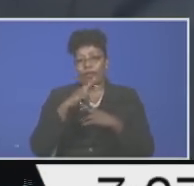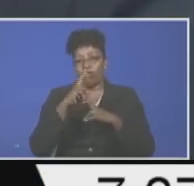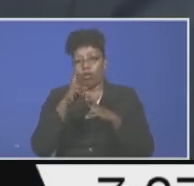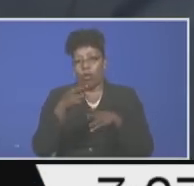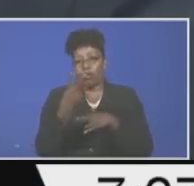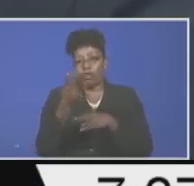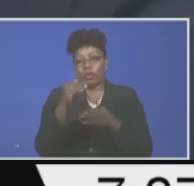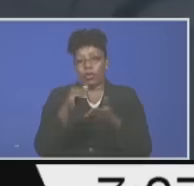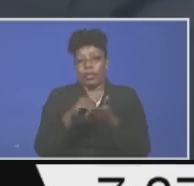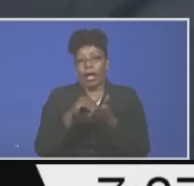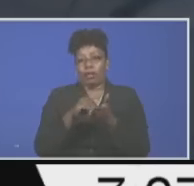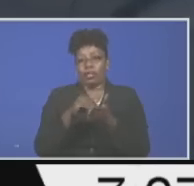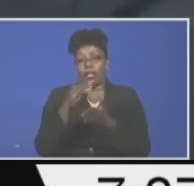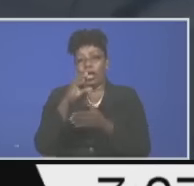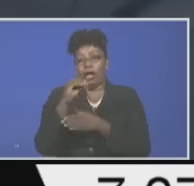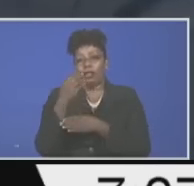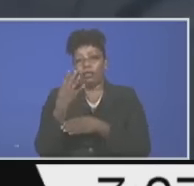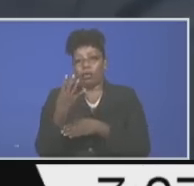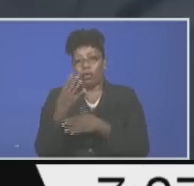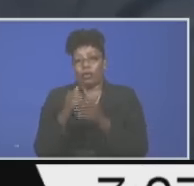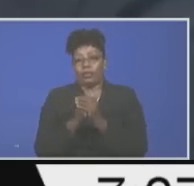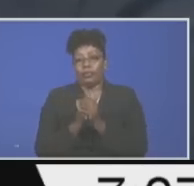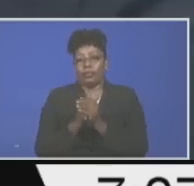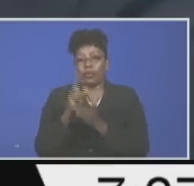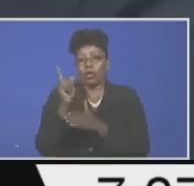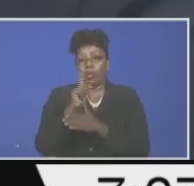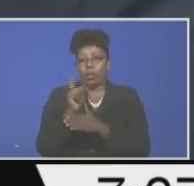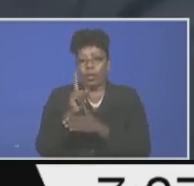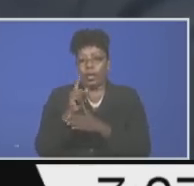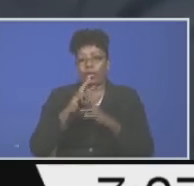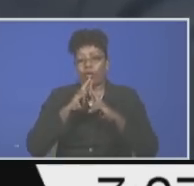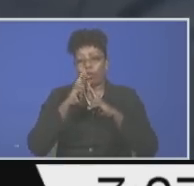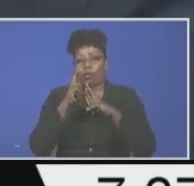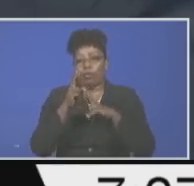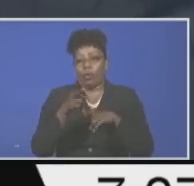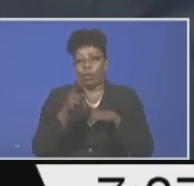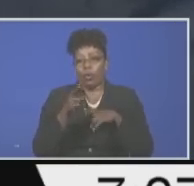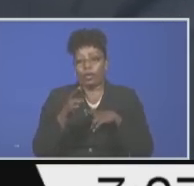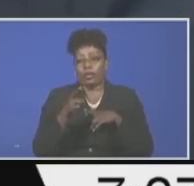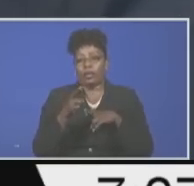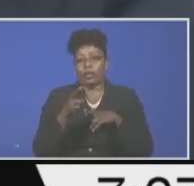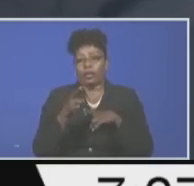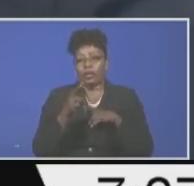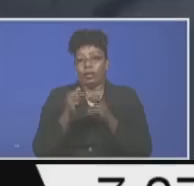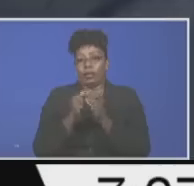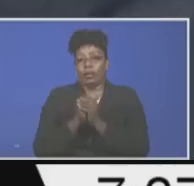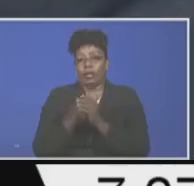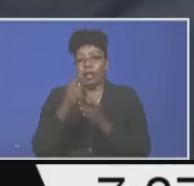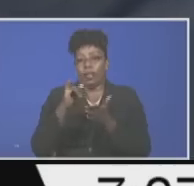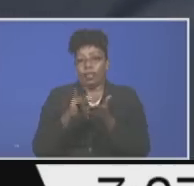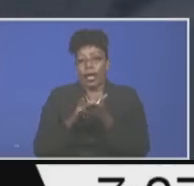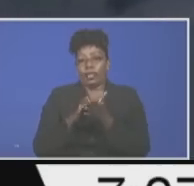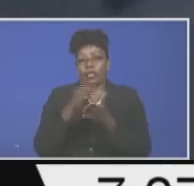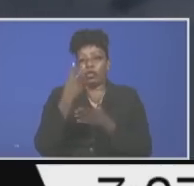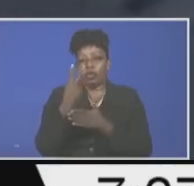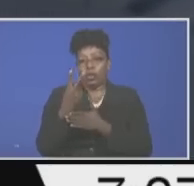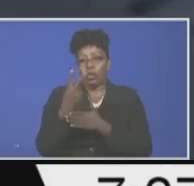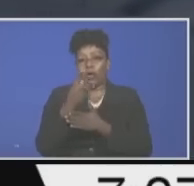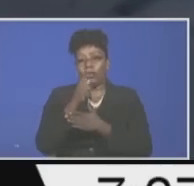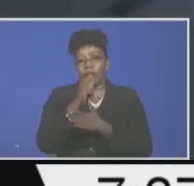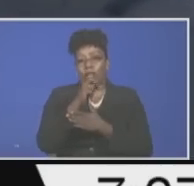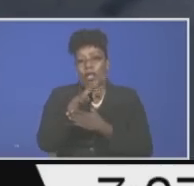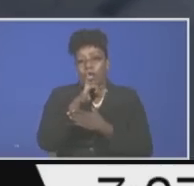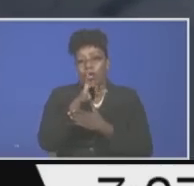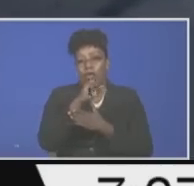of 2004, where the report indicates that two of the terrorists actually